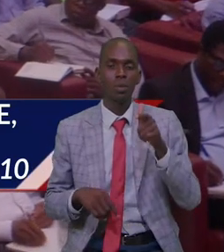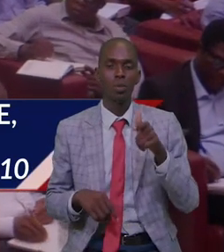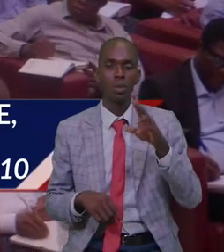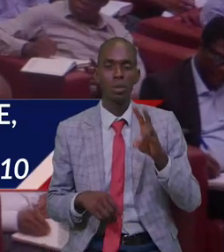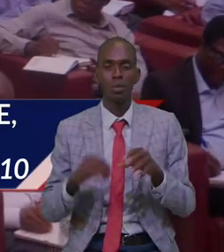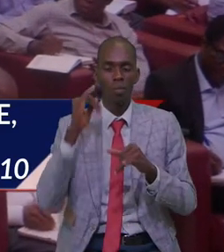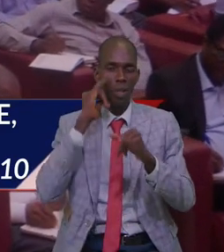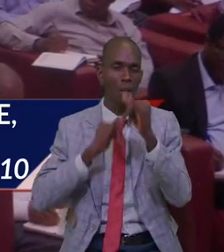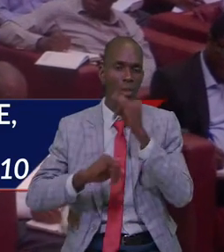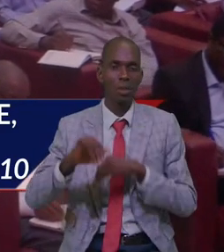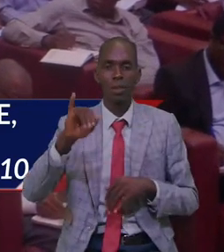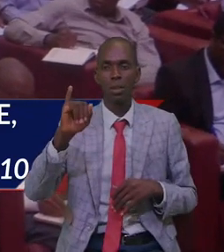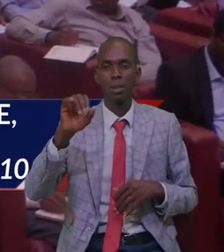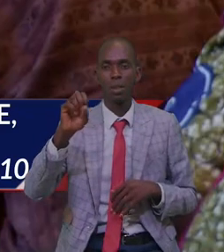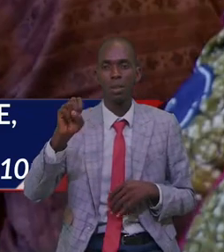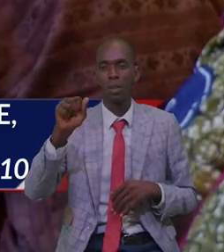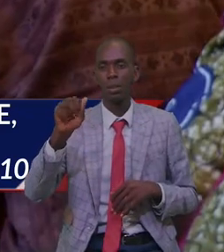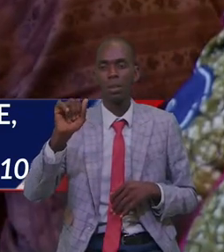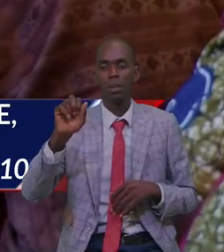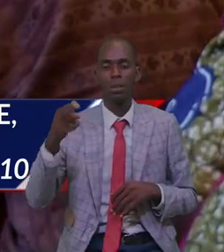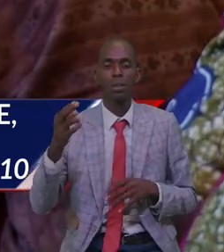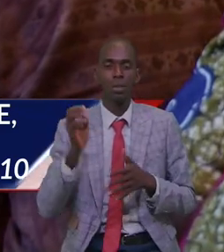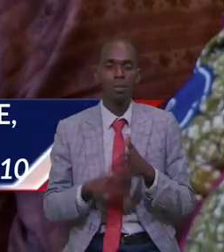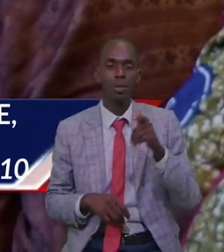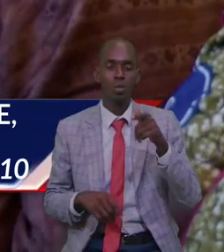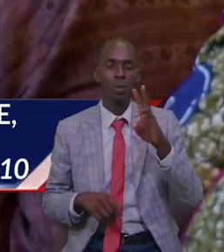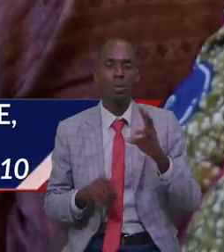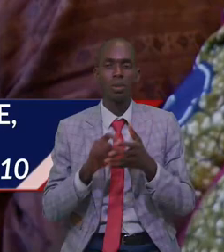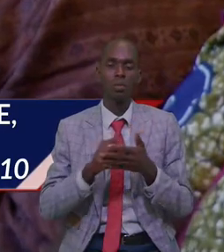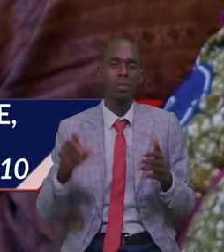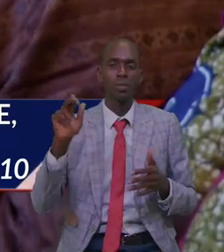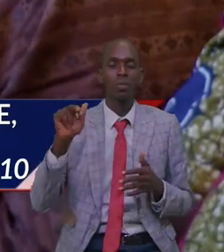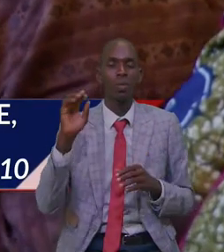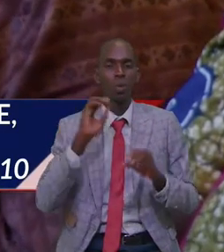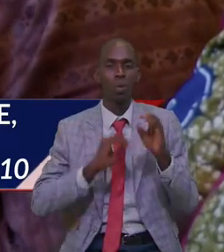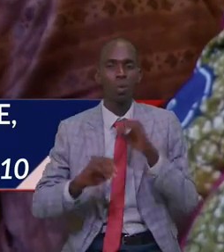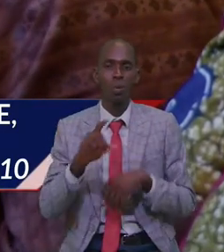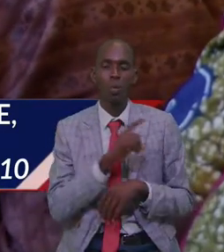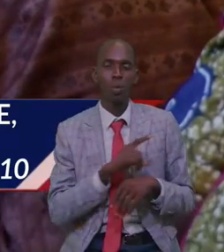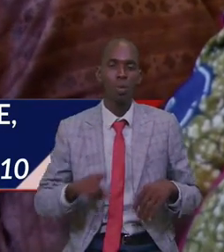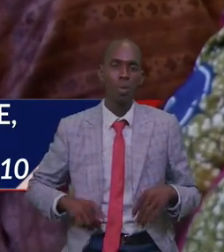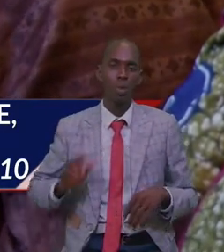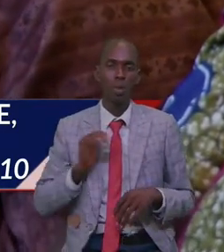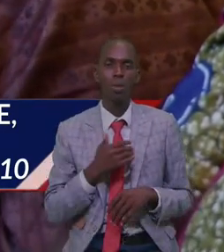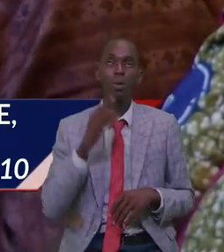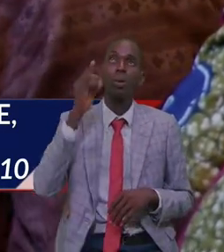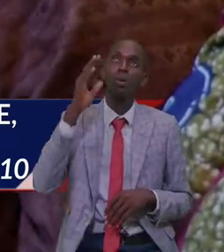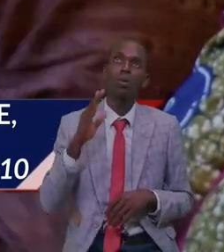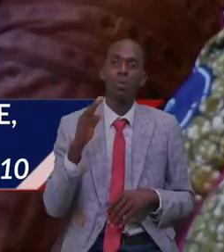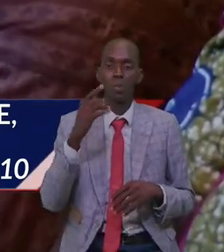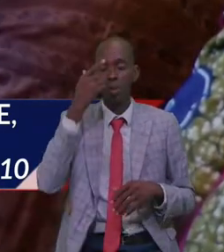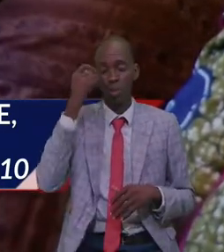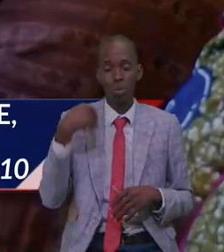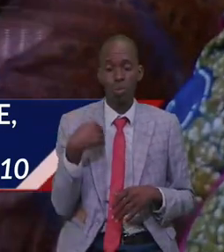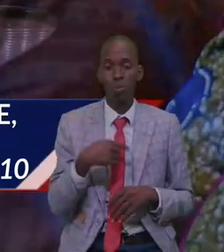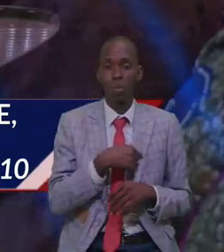Isaiah 26, verse 13, O Lord, our God, who have repented, is now our God.